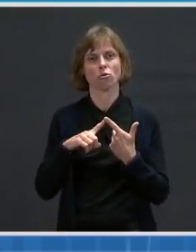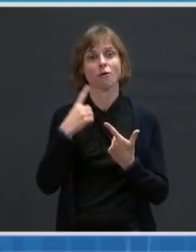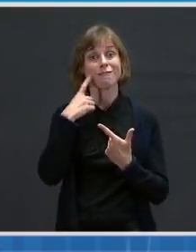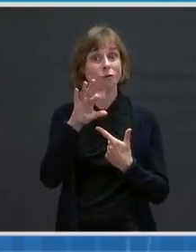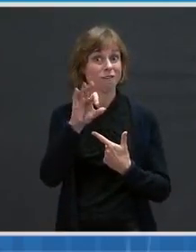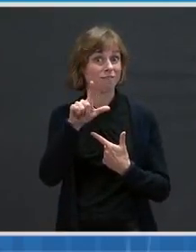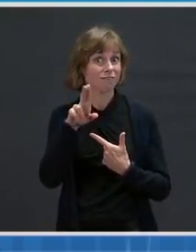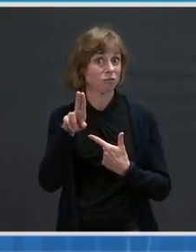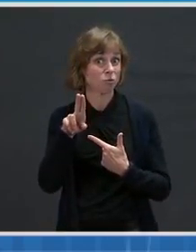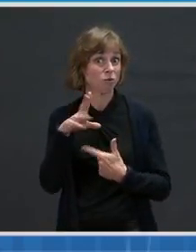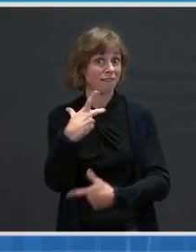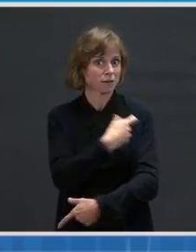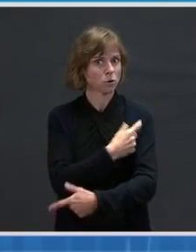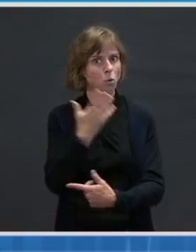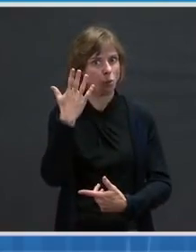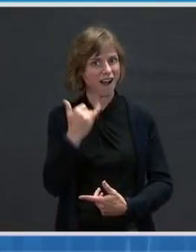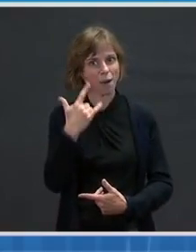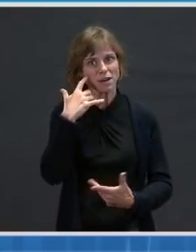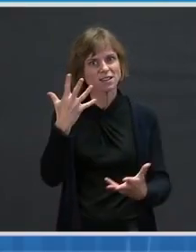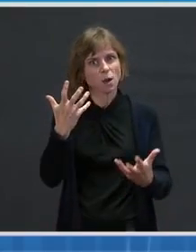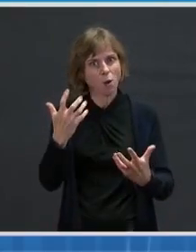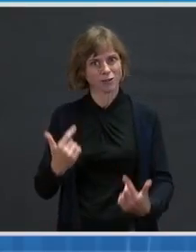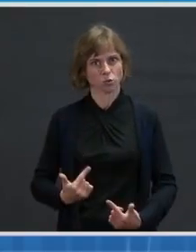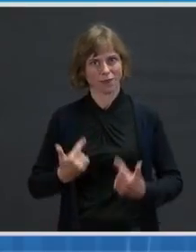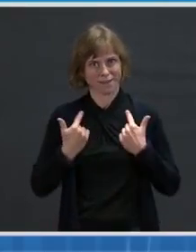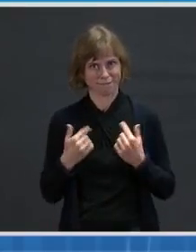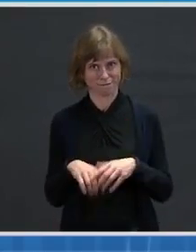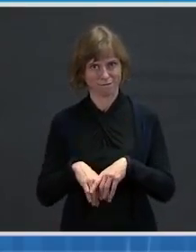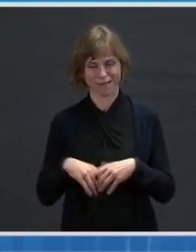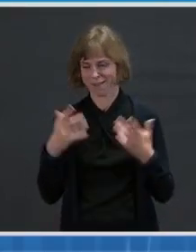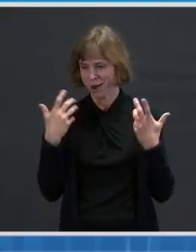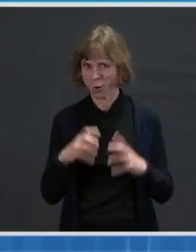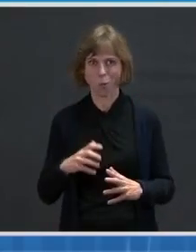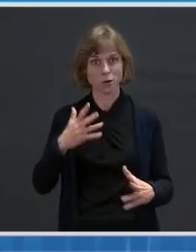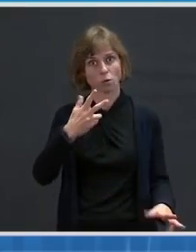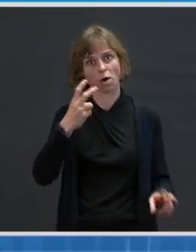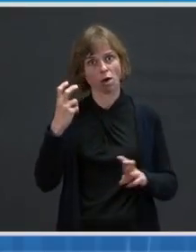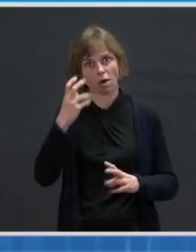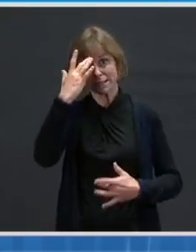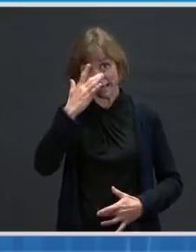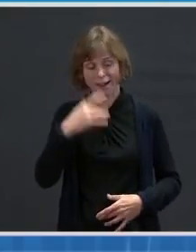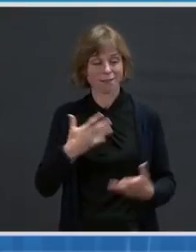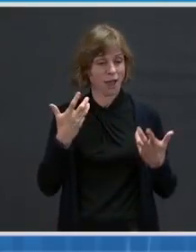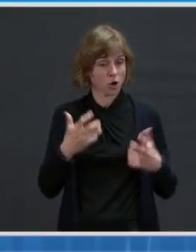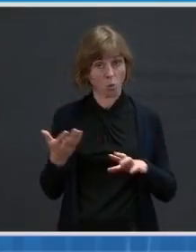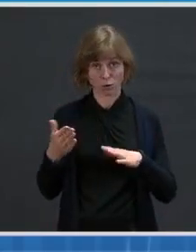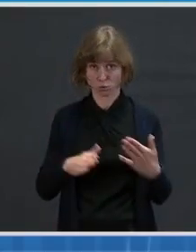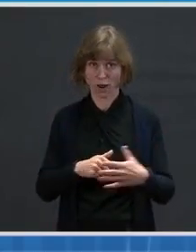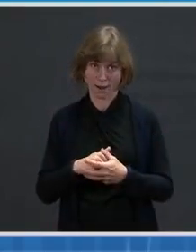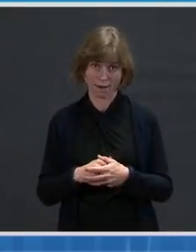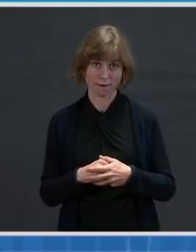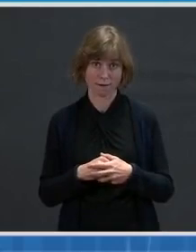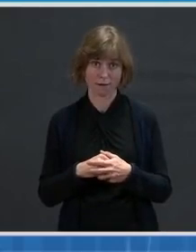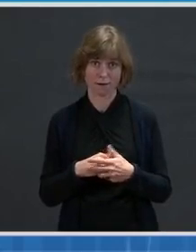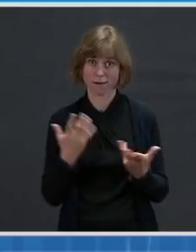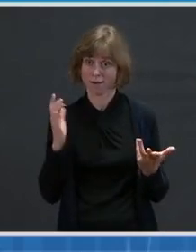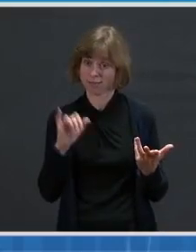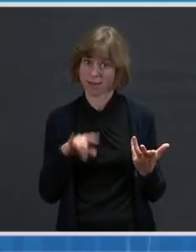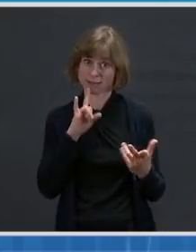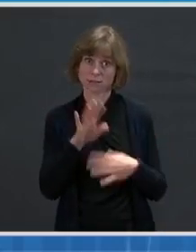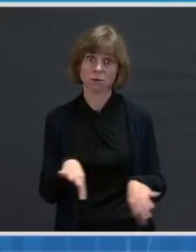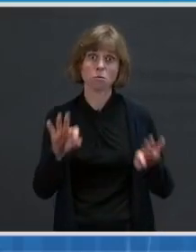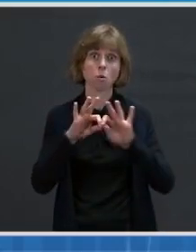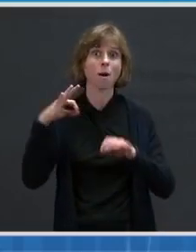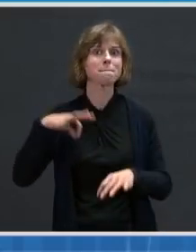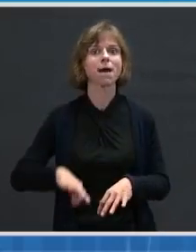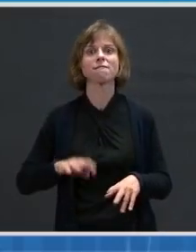for the flu, because they want to live. They don't want to be sick and they don't want to die. And that is a very important benefit that